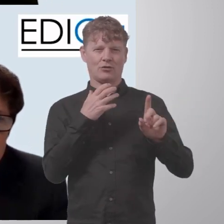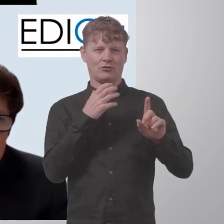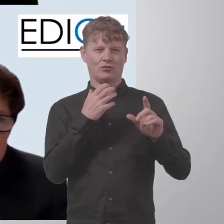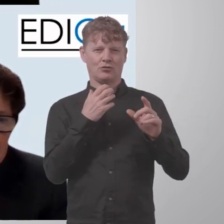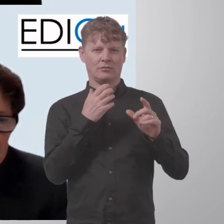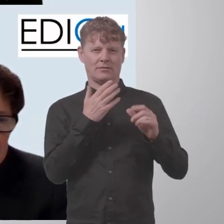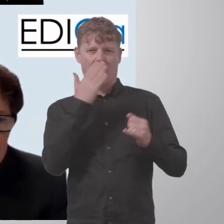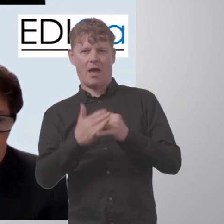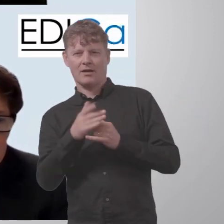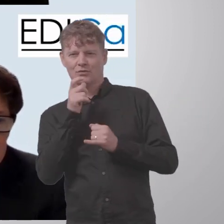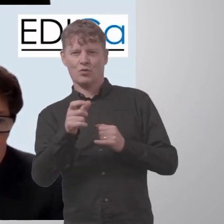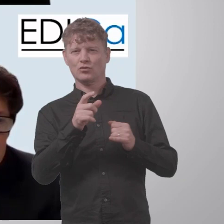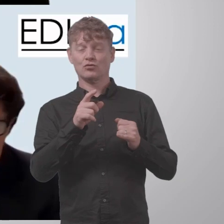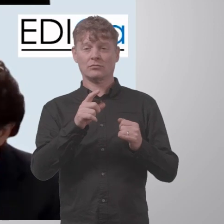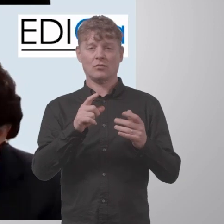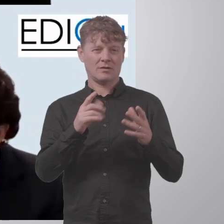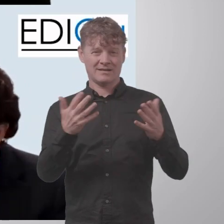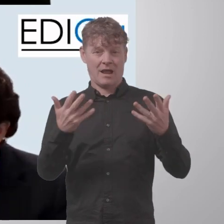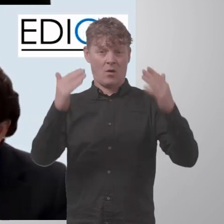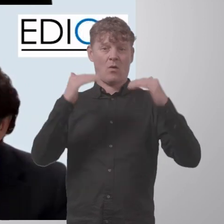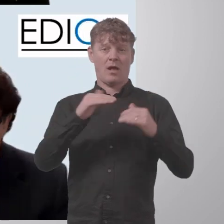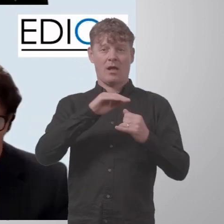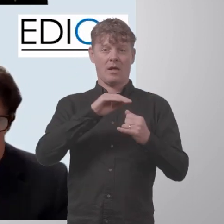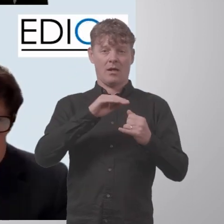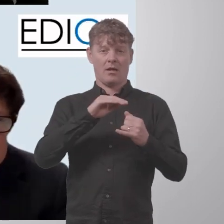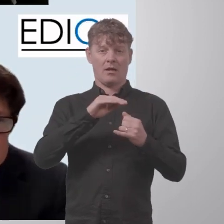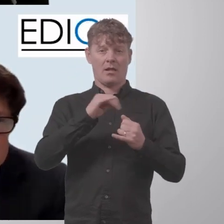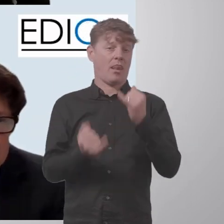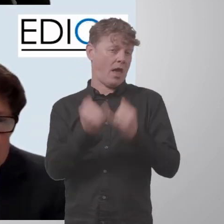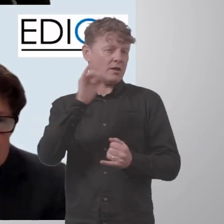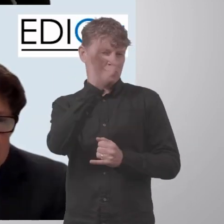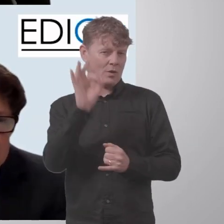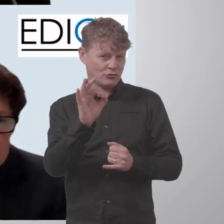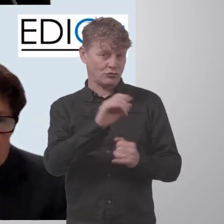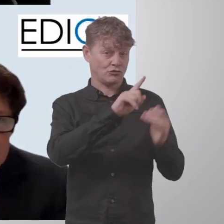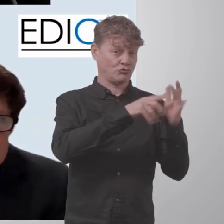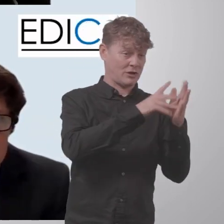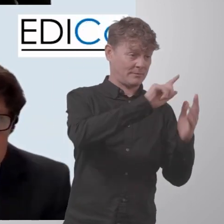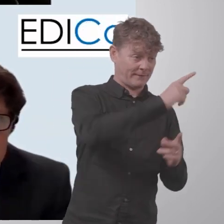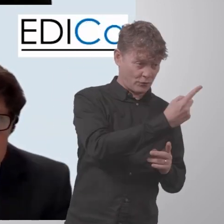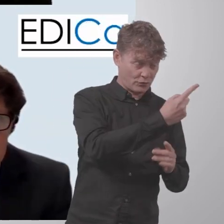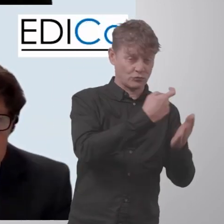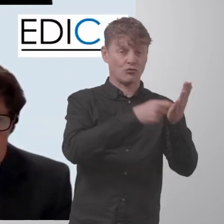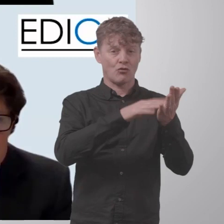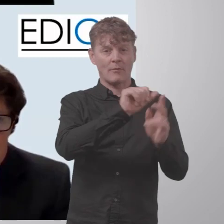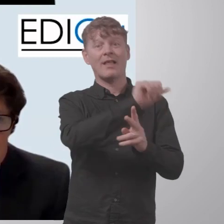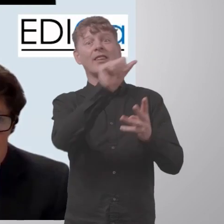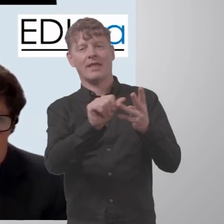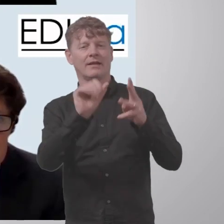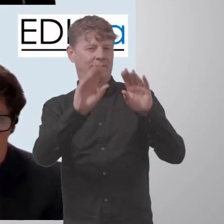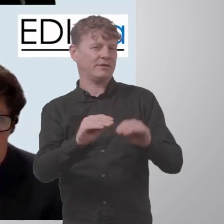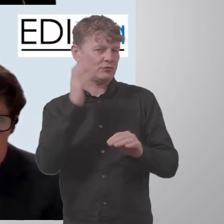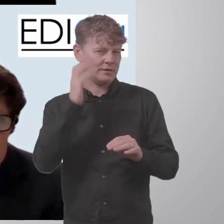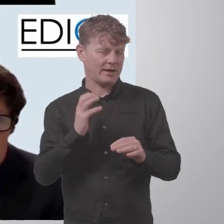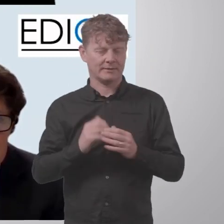question is, and we'll start with James and then we'll go to Robert and then finish with Kate. What single thing do